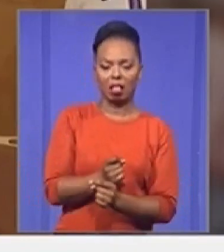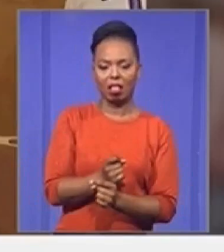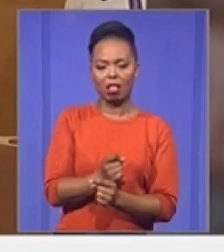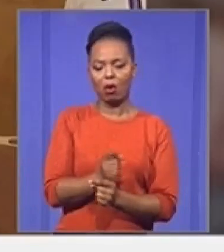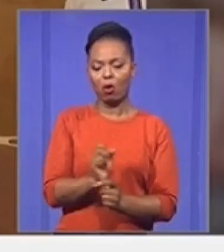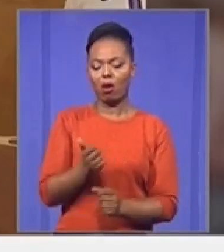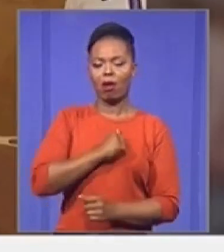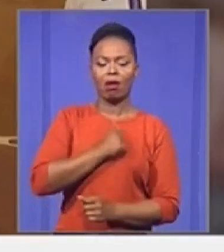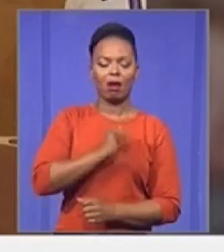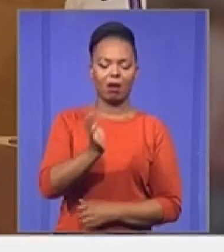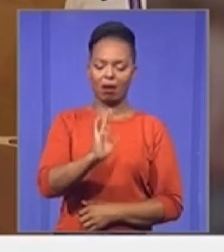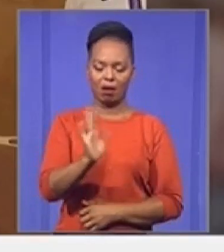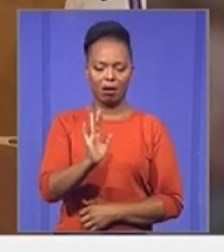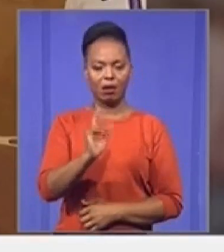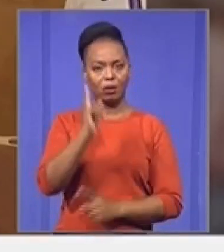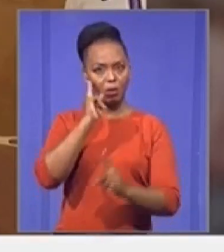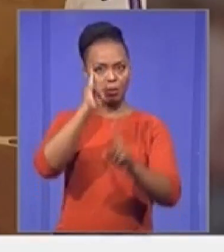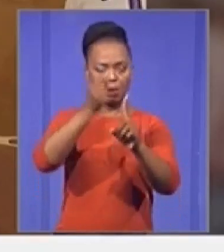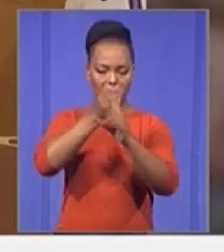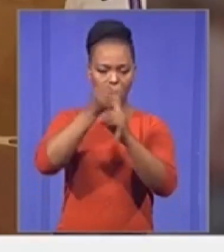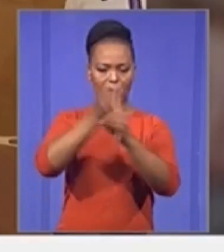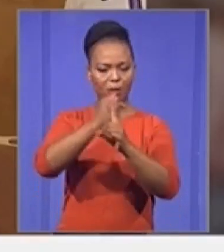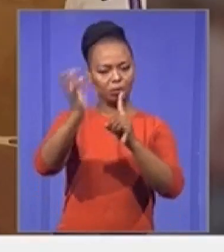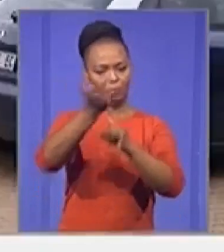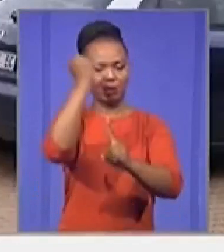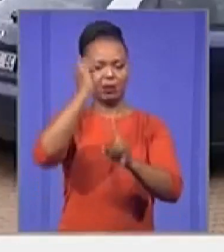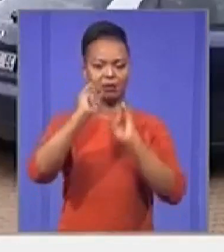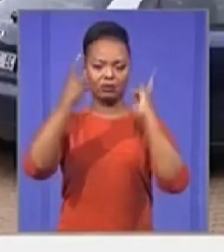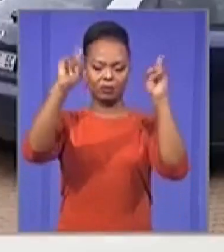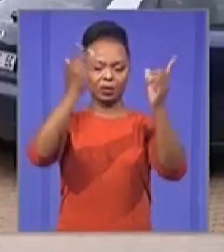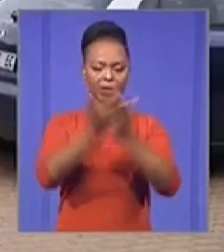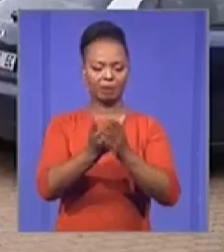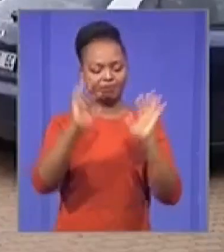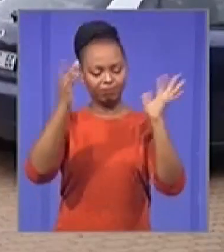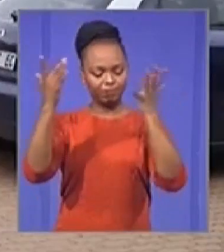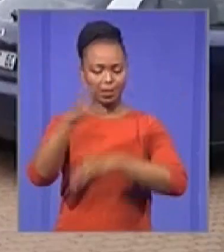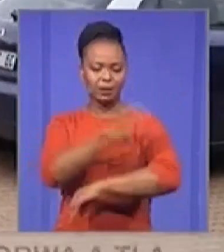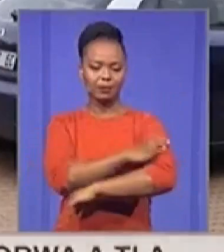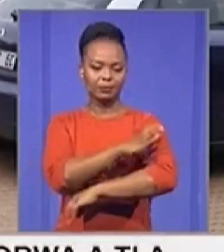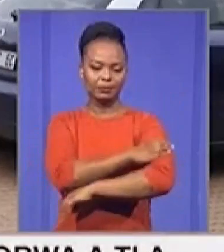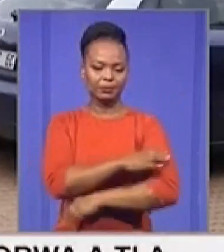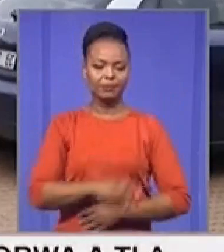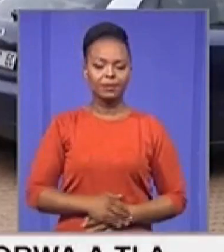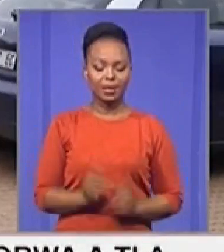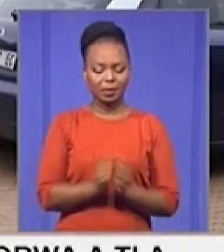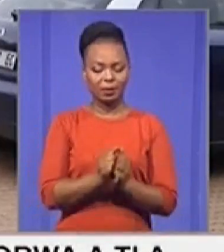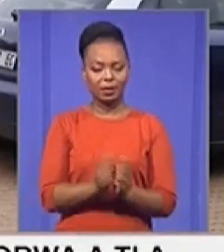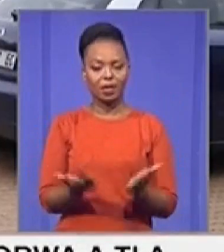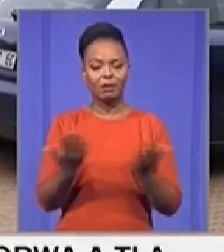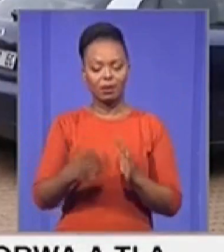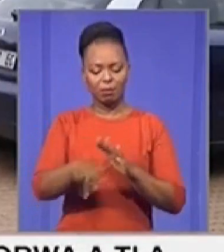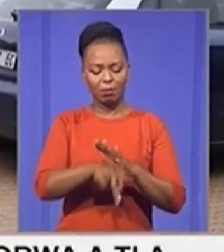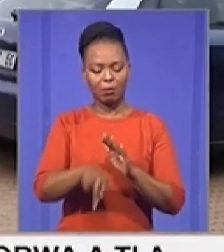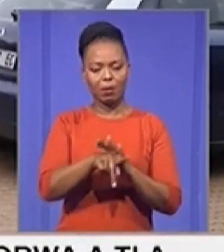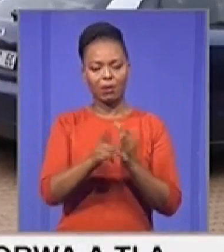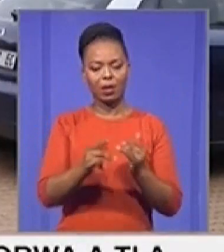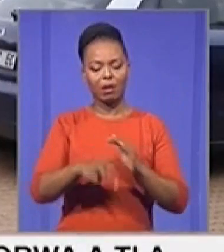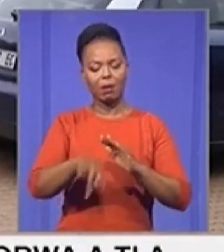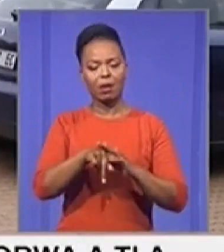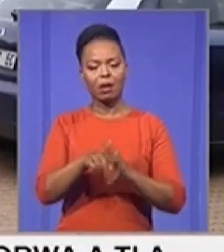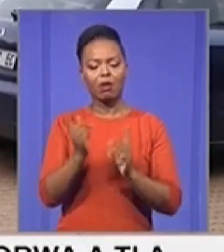that determines your destiny. Congratulations, Captain. Kolisi a qaile dithuto tsa hae tsa primary school sa Msengeni location